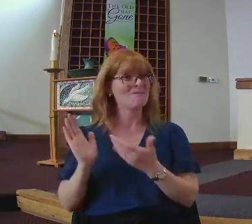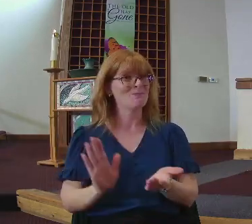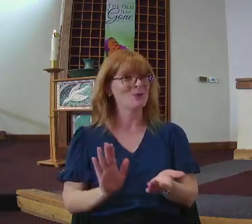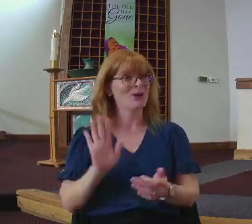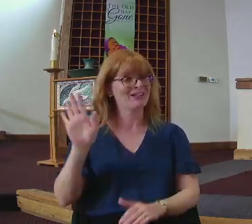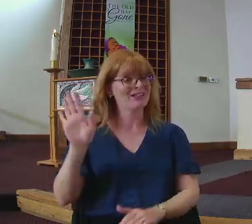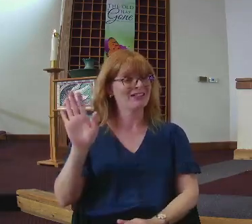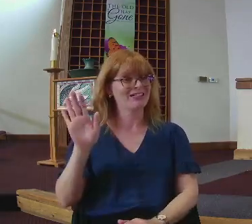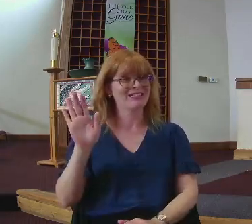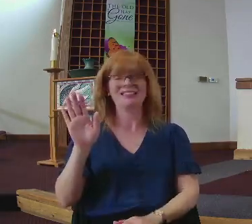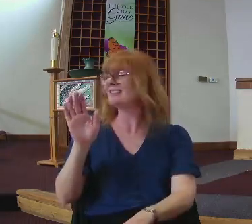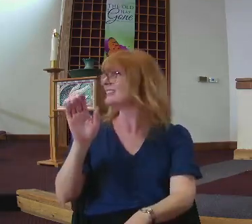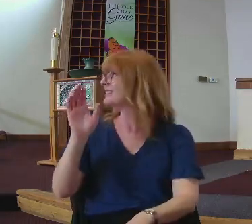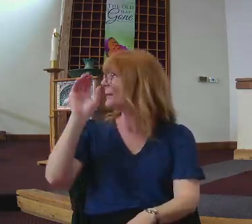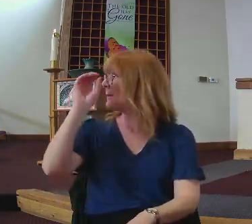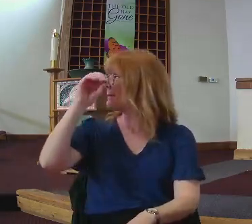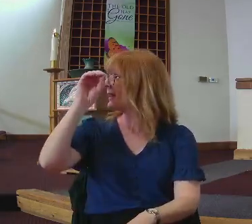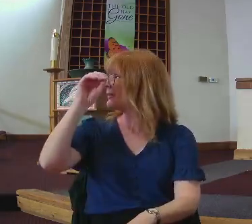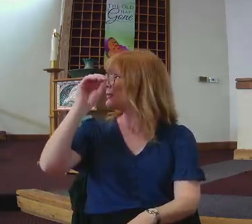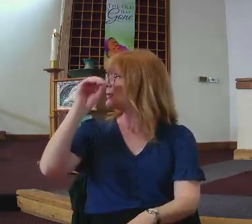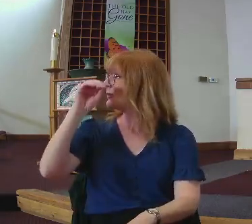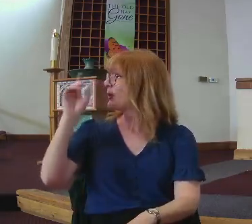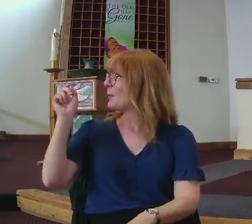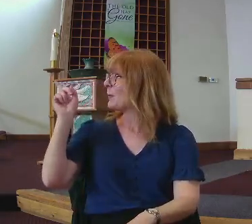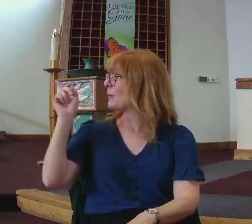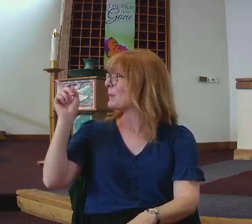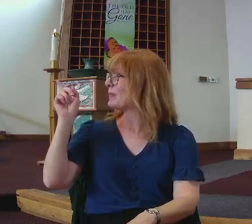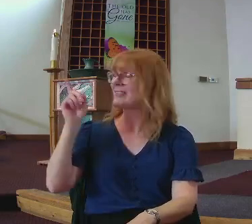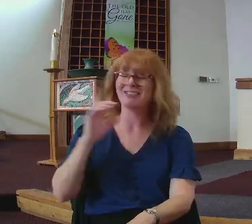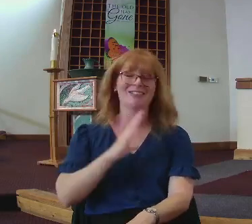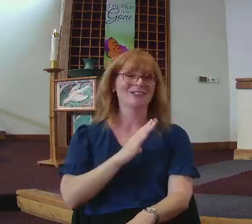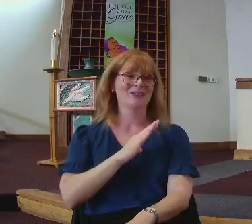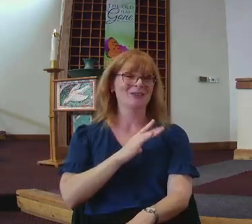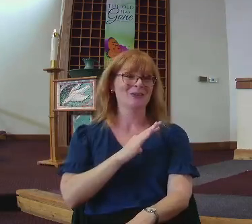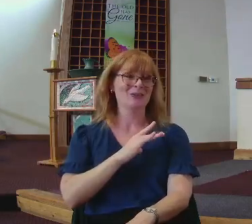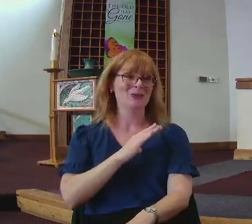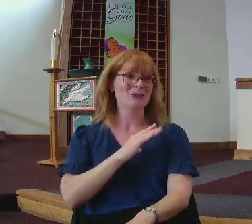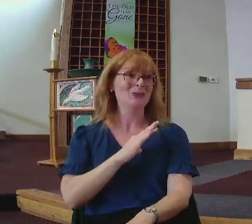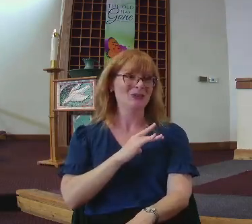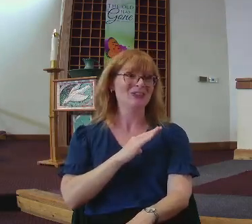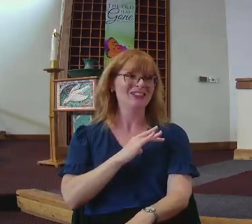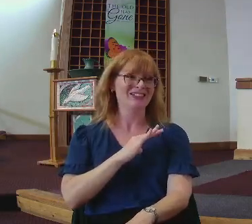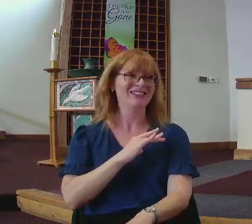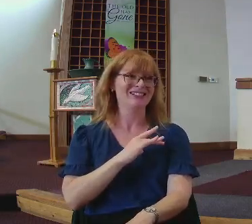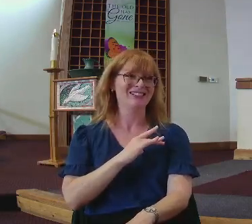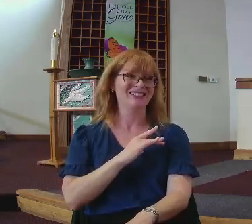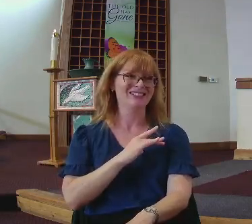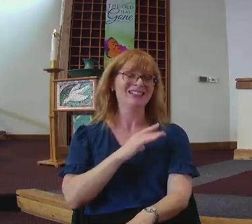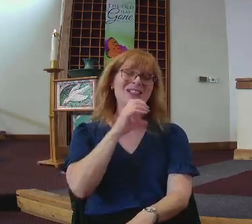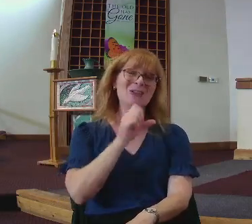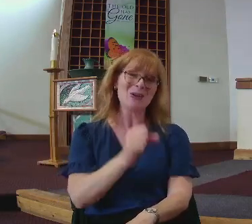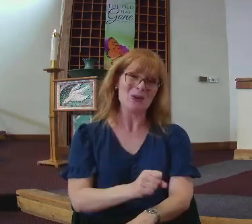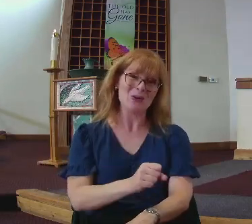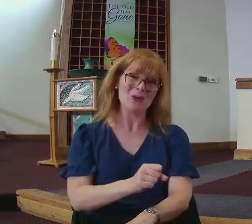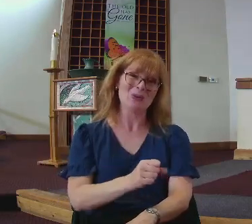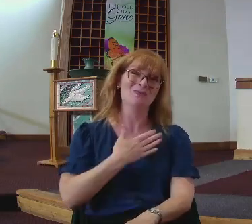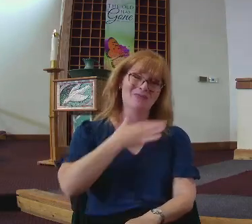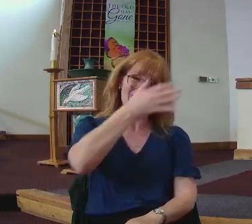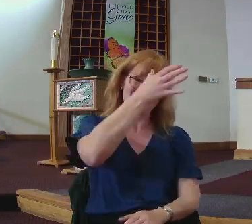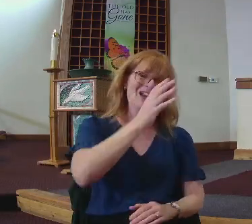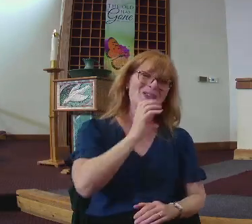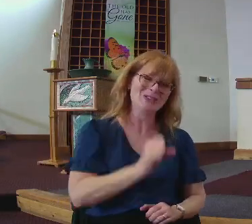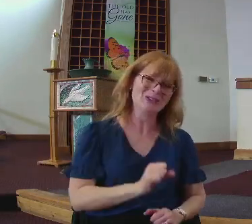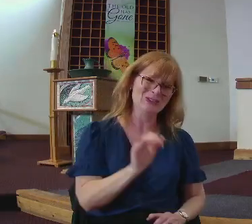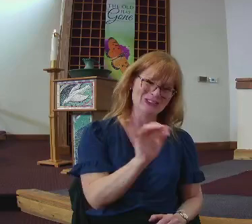microscope, which I think really, really cool, because this thing is really old, because he was really old himself. But my dad was a physician in